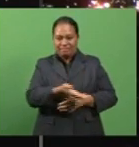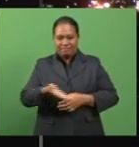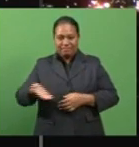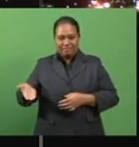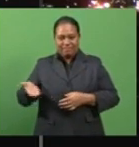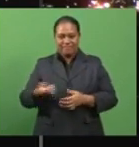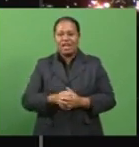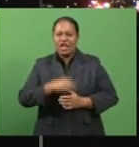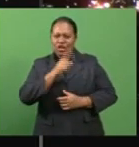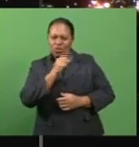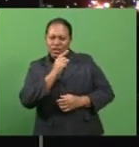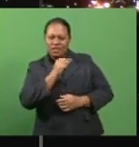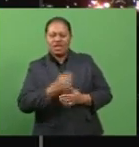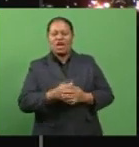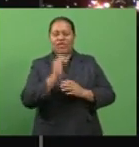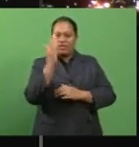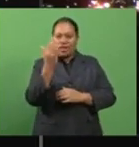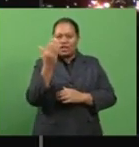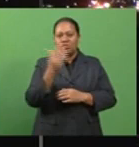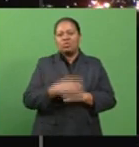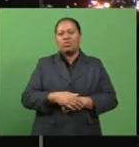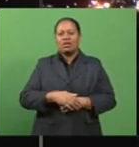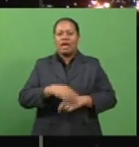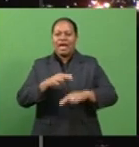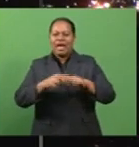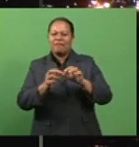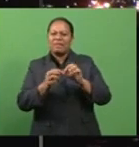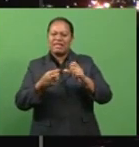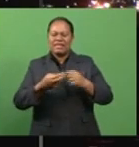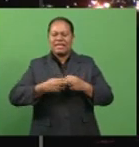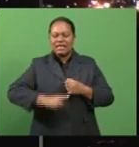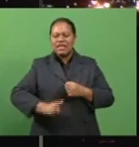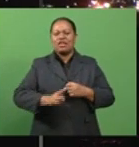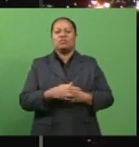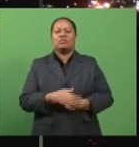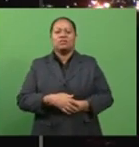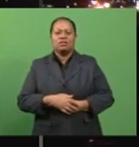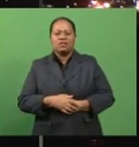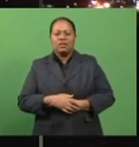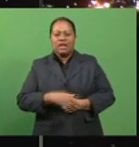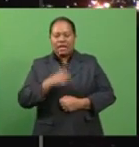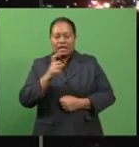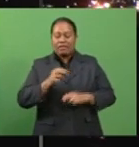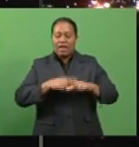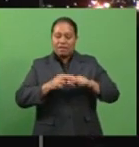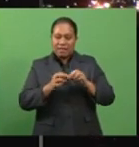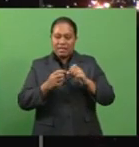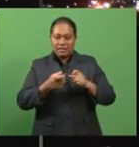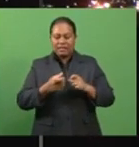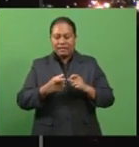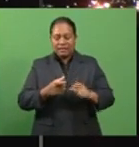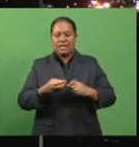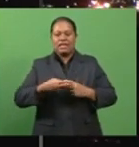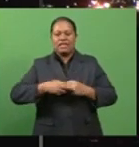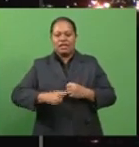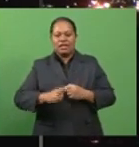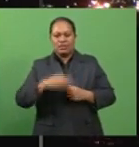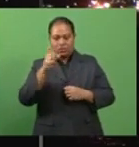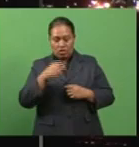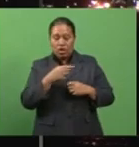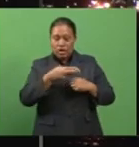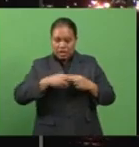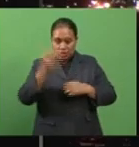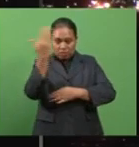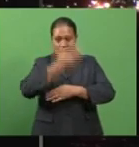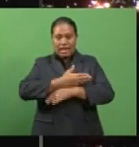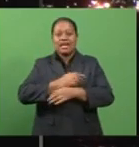fbcnews@fbc.com.fj. Share with us on our Facebook page, FBC News, and our Twitter page at FBC_news. That's your news for